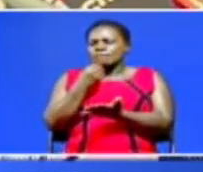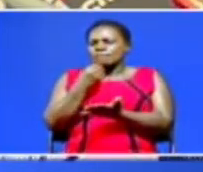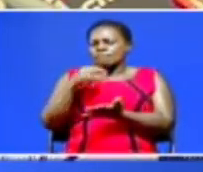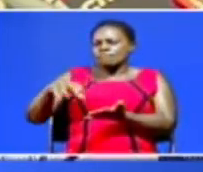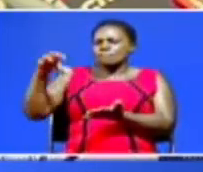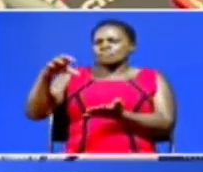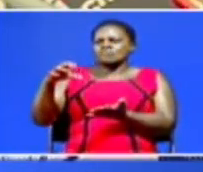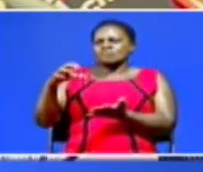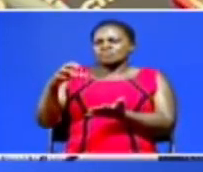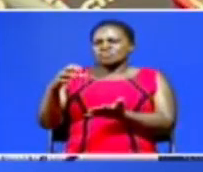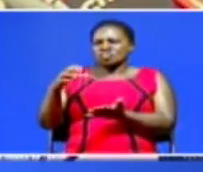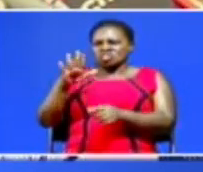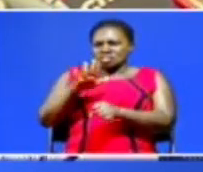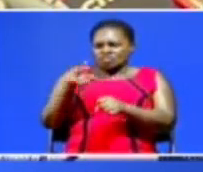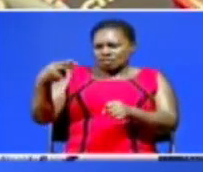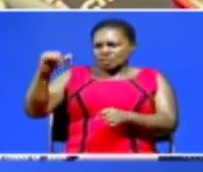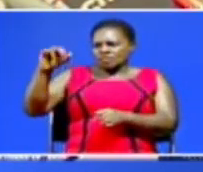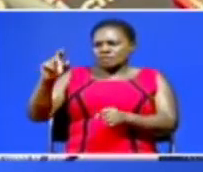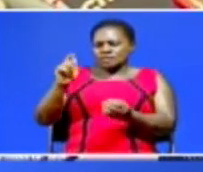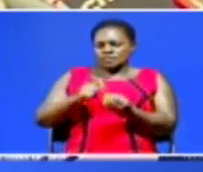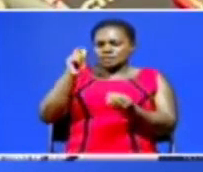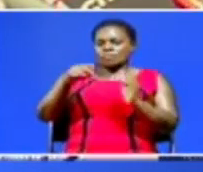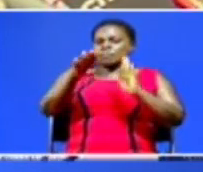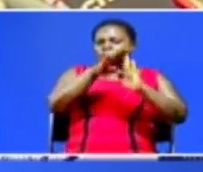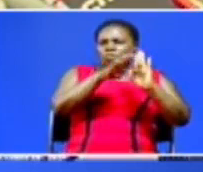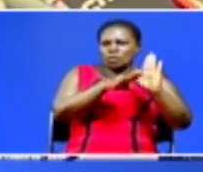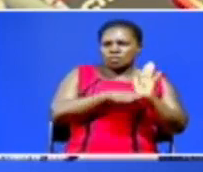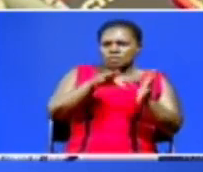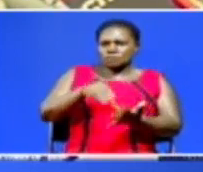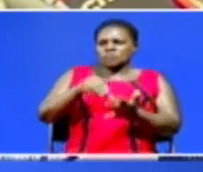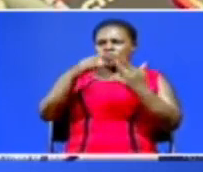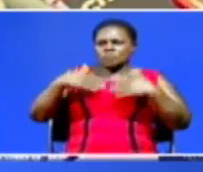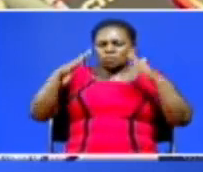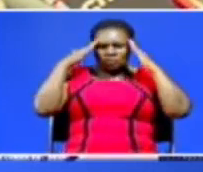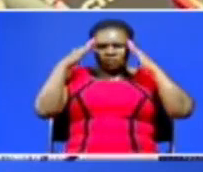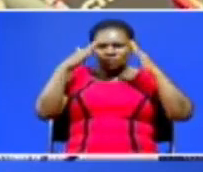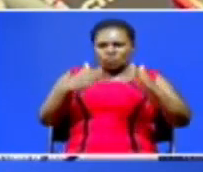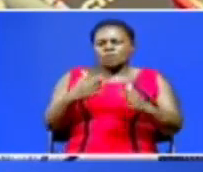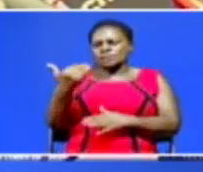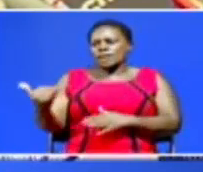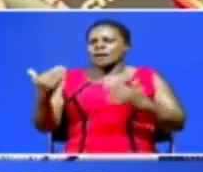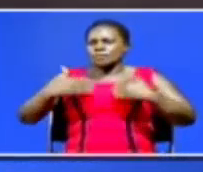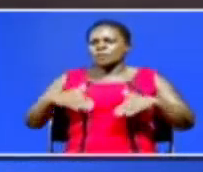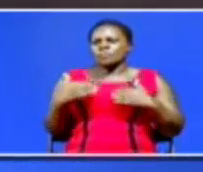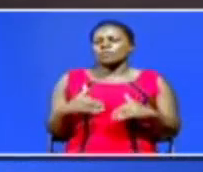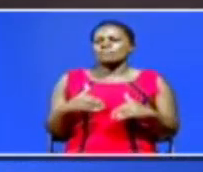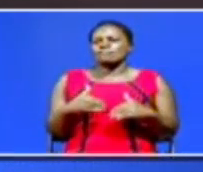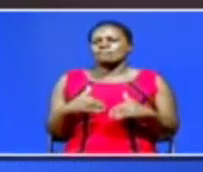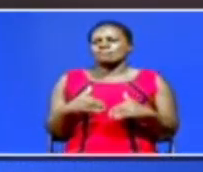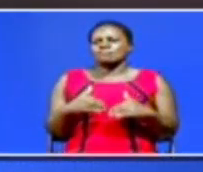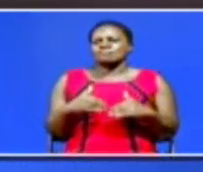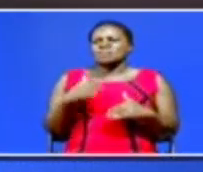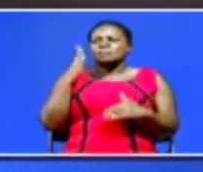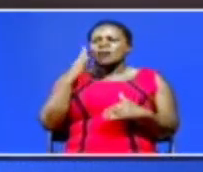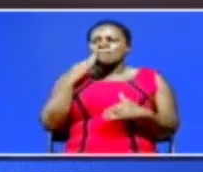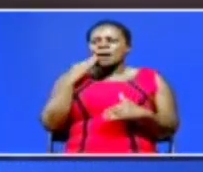adults. And this tells us that HIV testing programs, especially those that focus on men and young people, are essential.